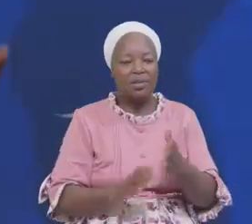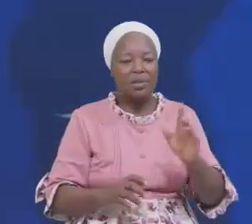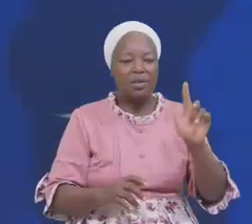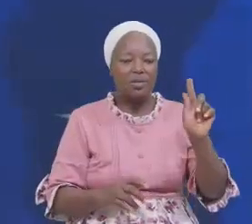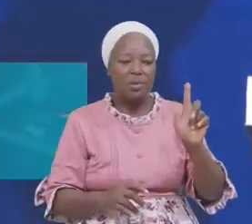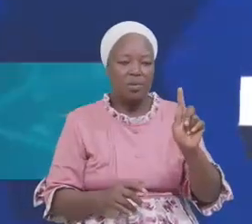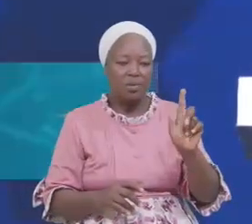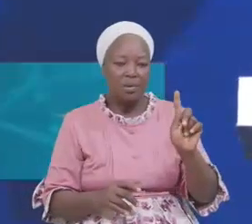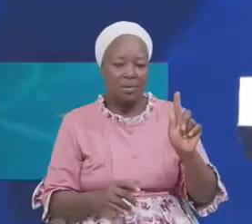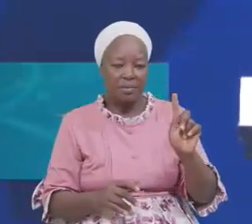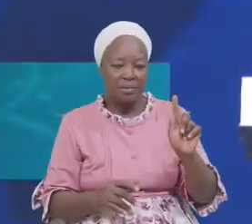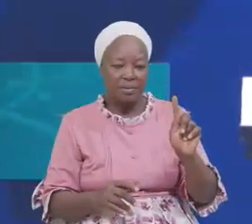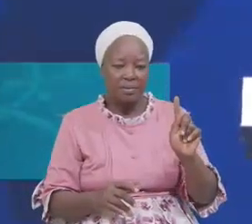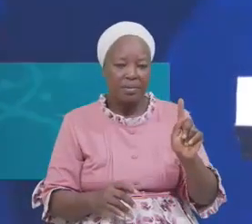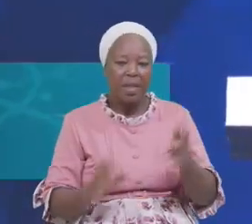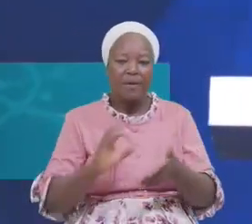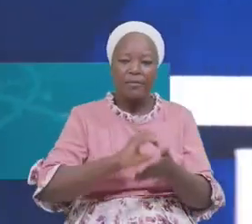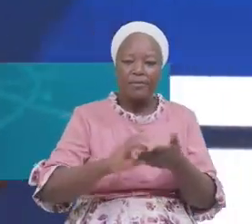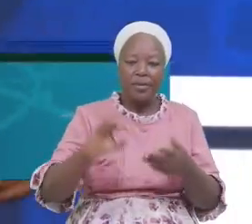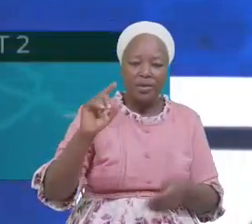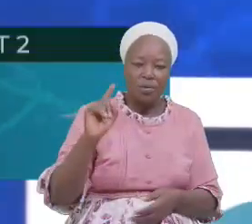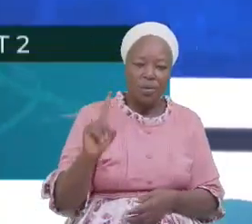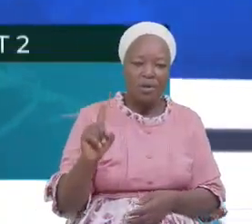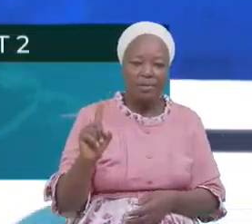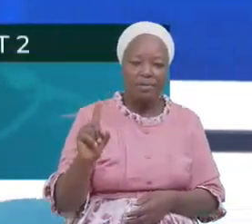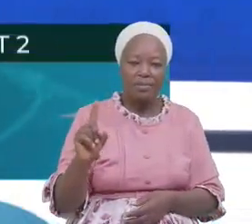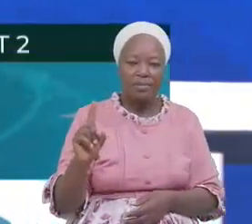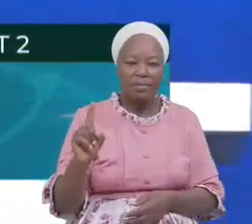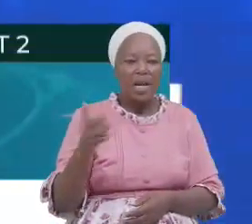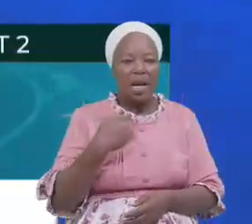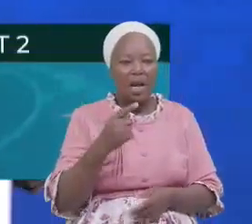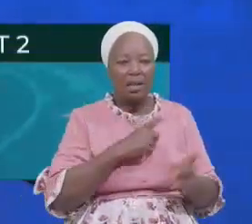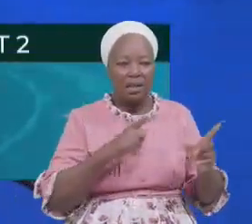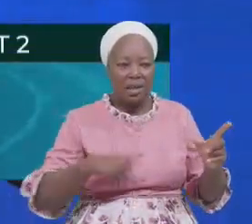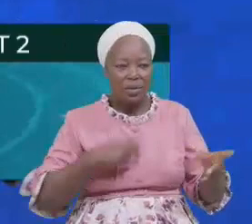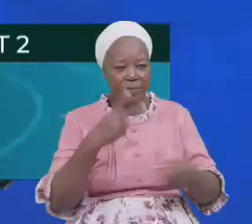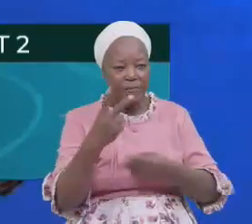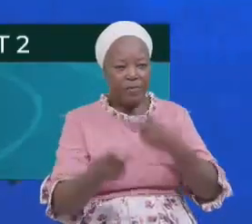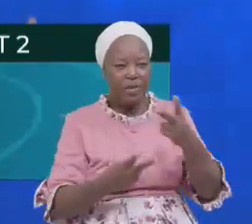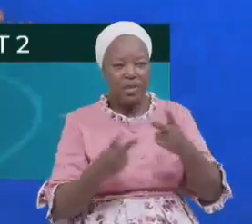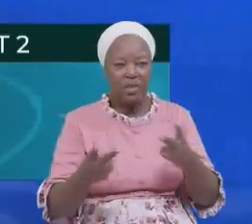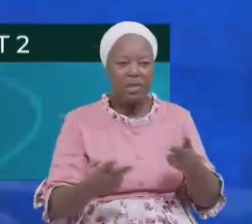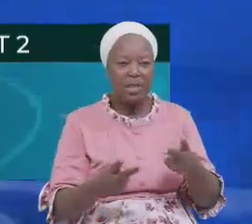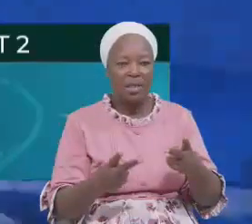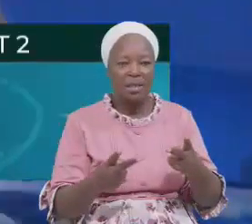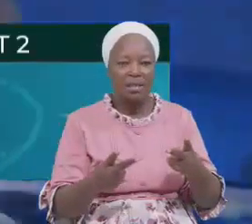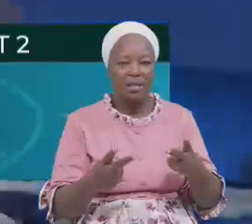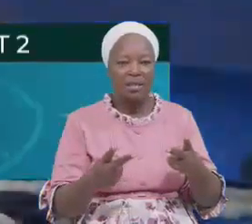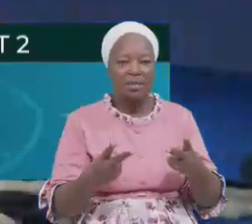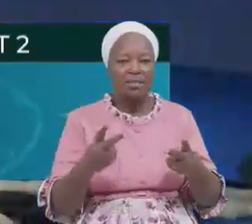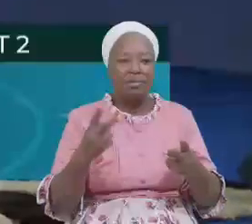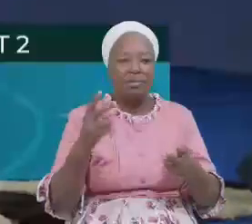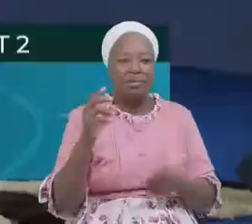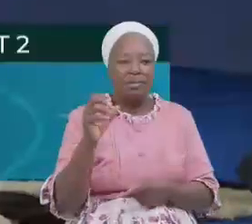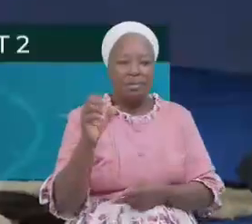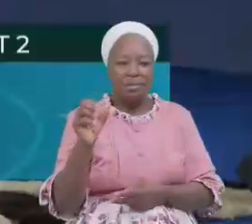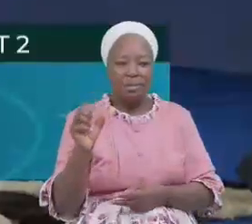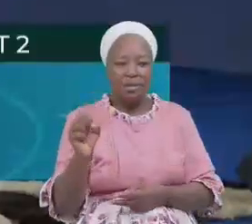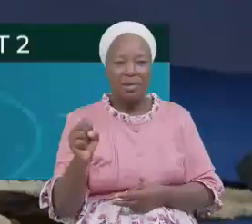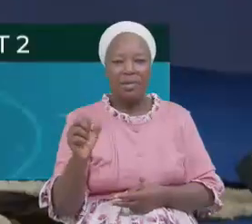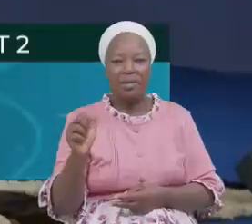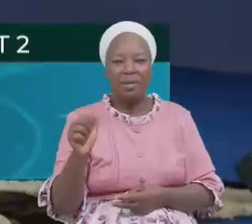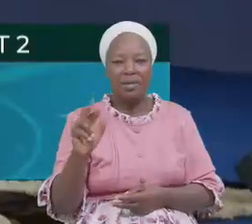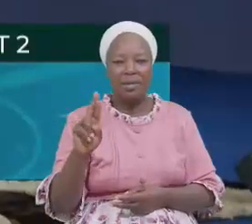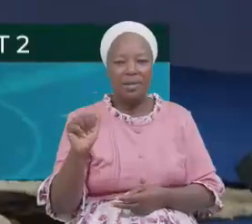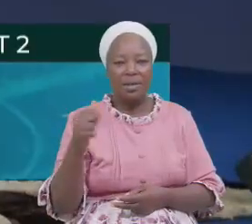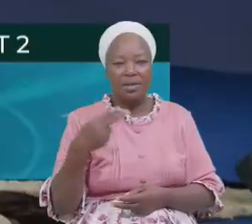21. I'm reading there from verse 1. And the Lord visited Anna as he had